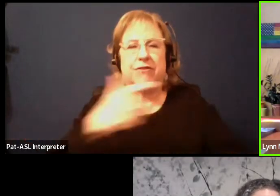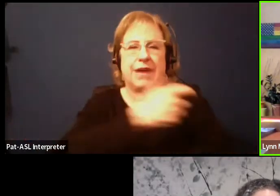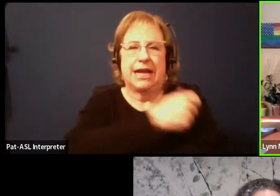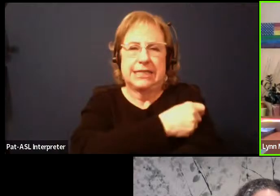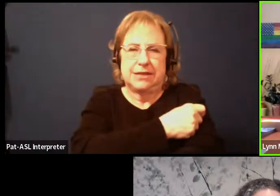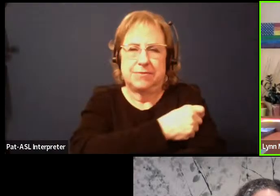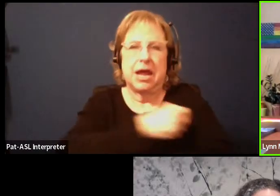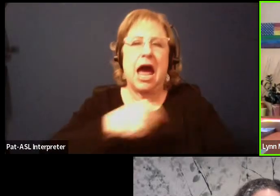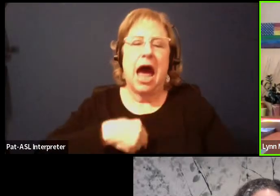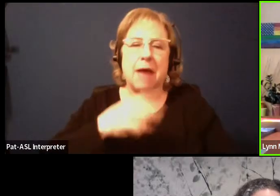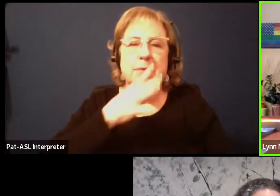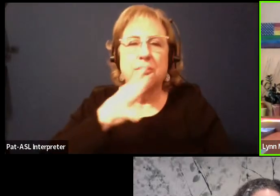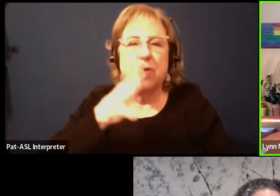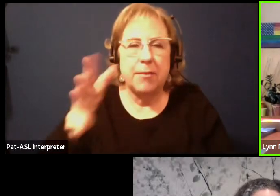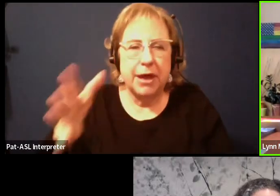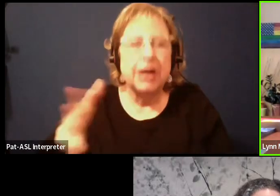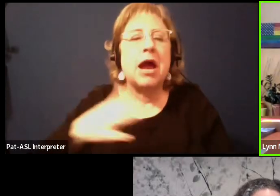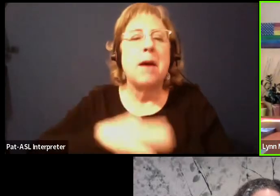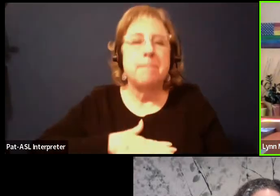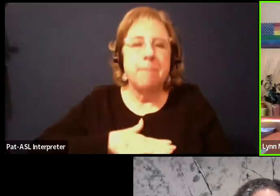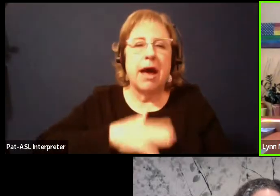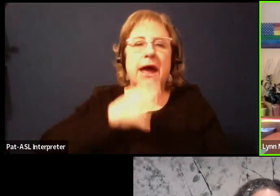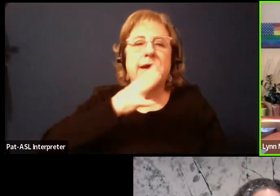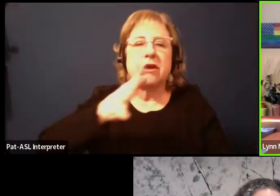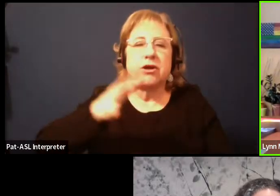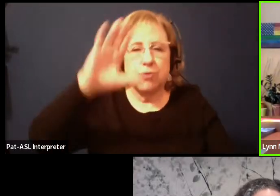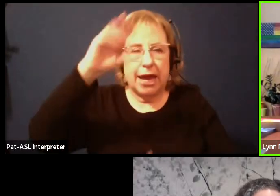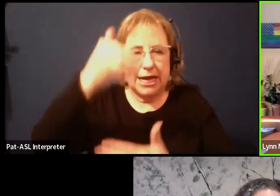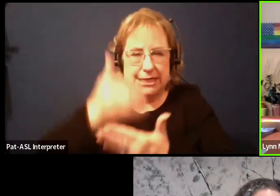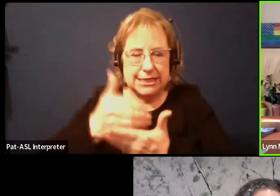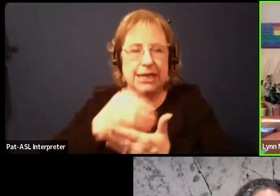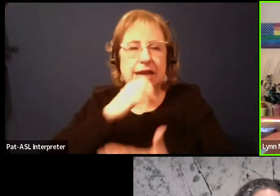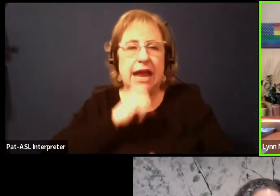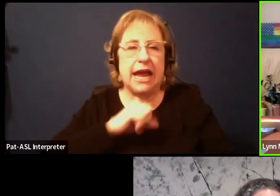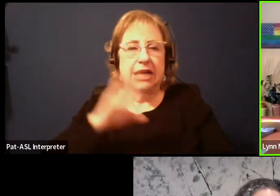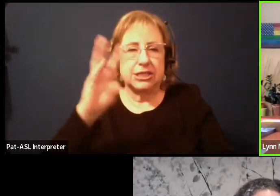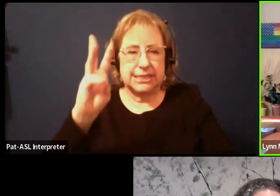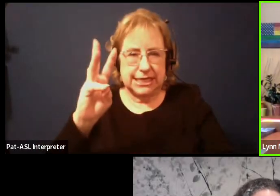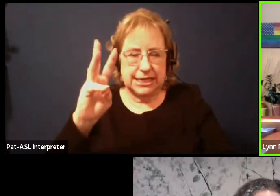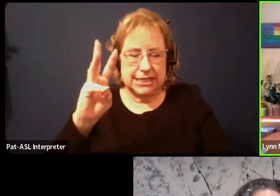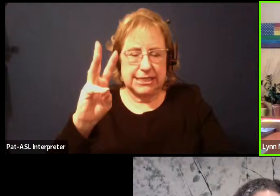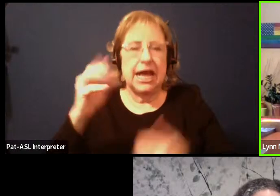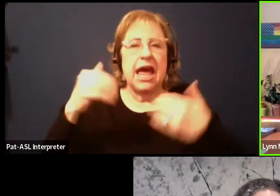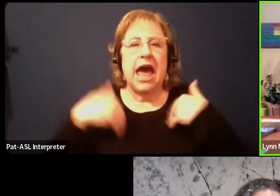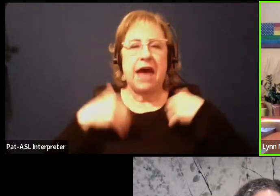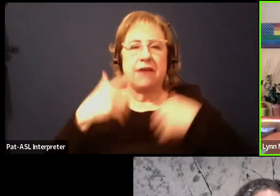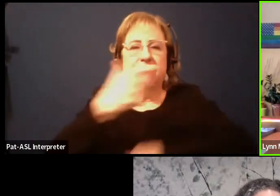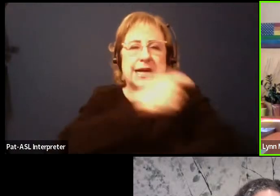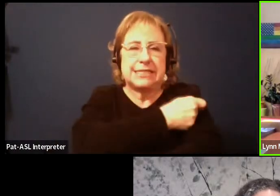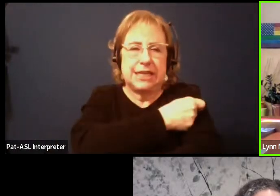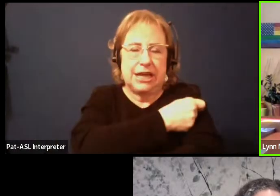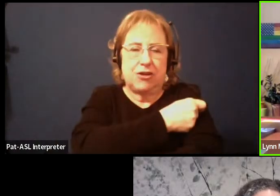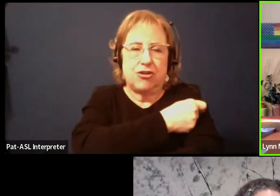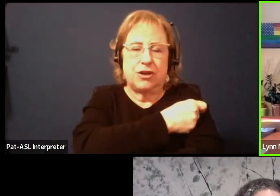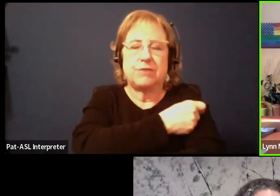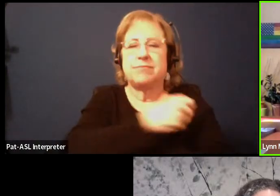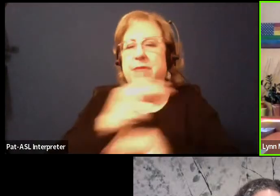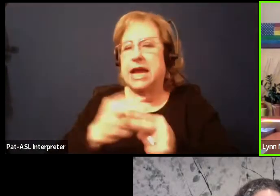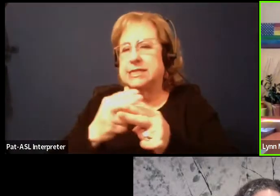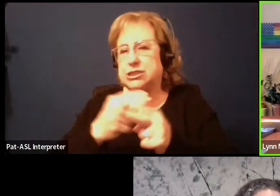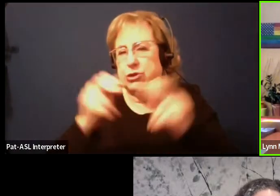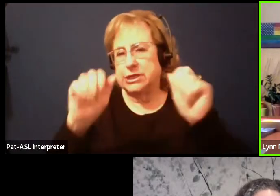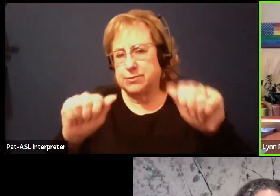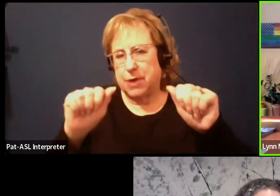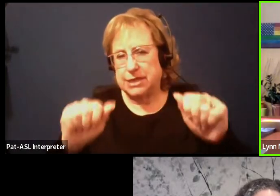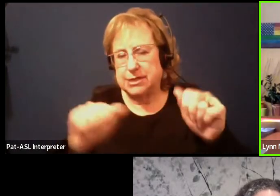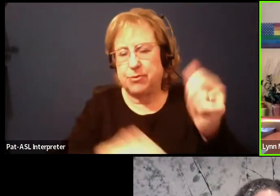a grandmother. He got vaccinated as soon as he could. He's 6 years old, did really well with it. Very excited to do it. So that's what I'll